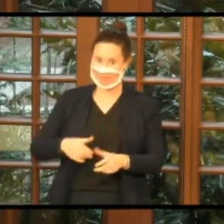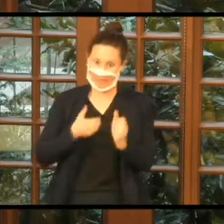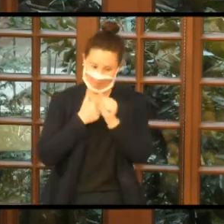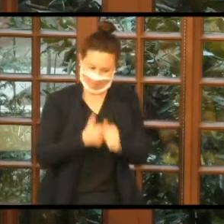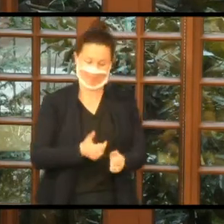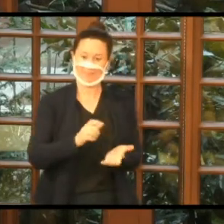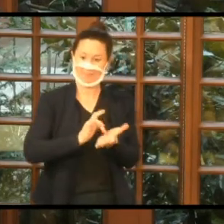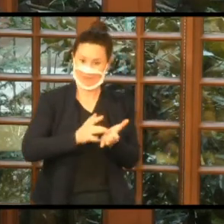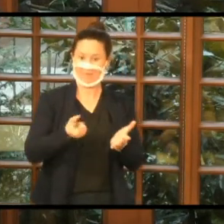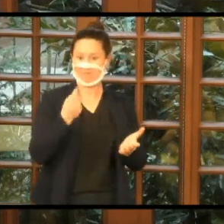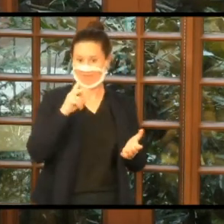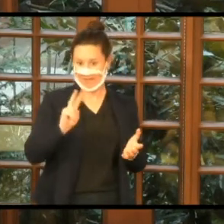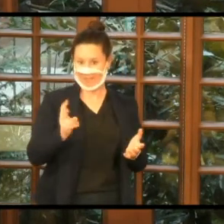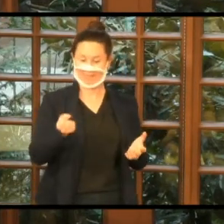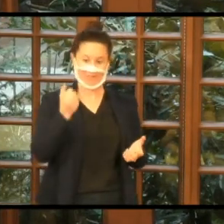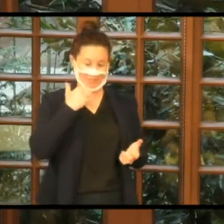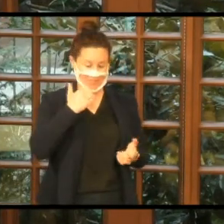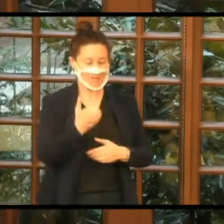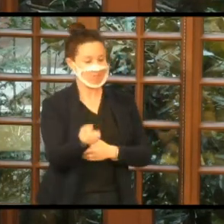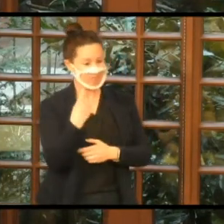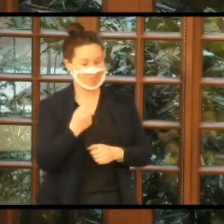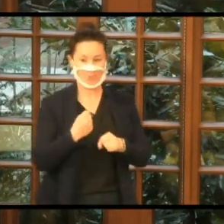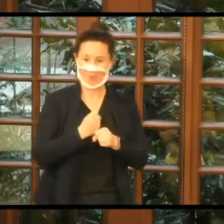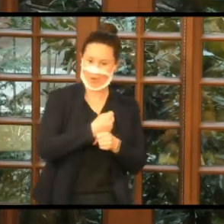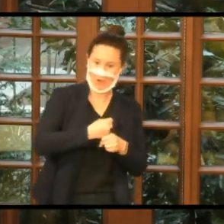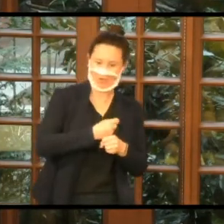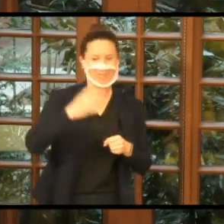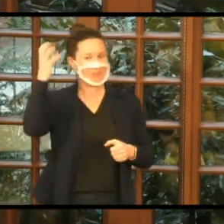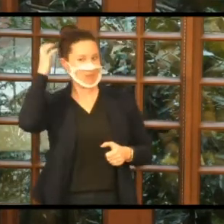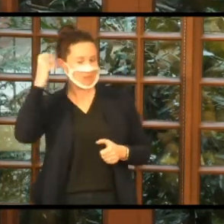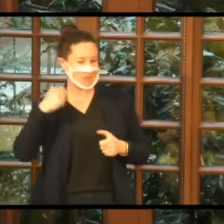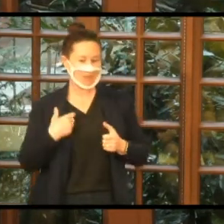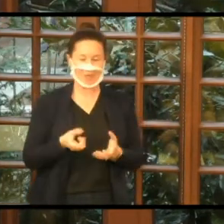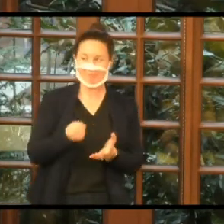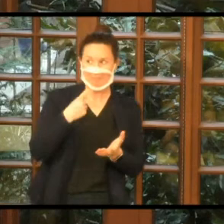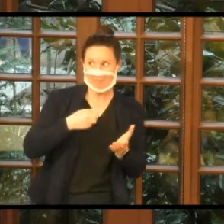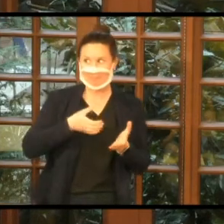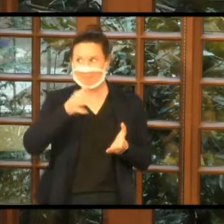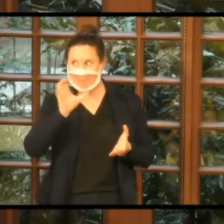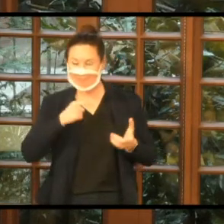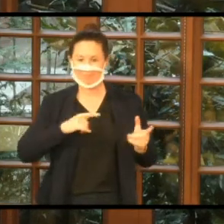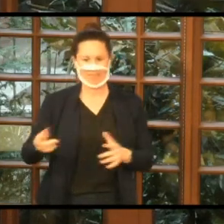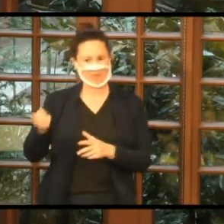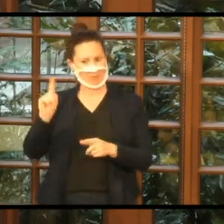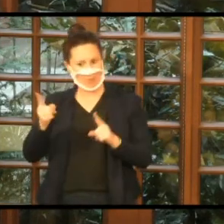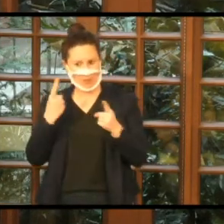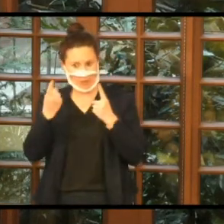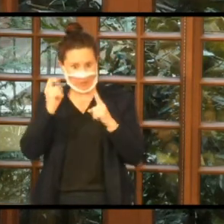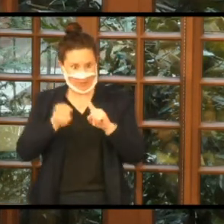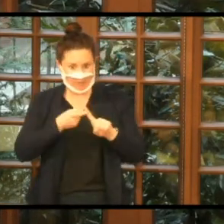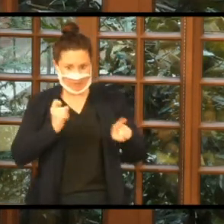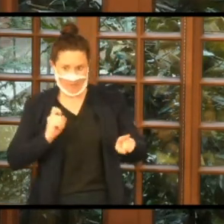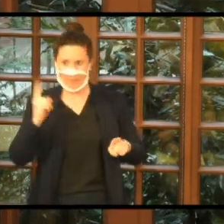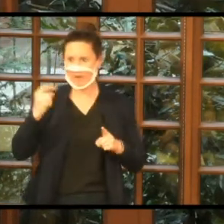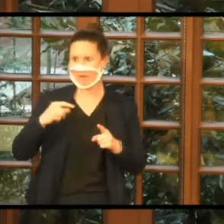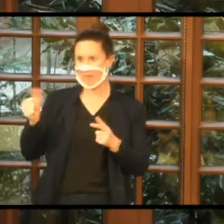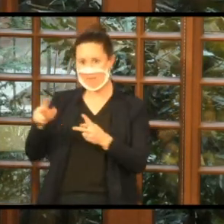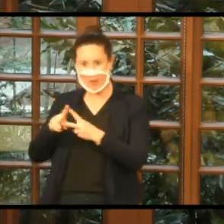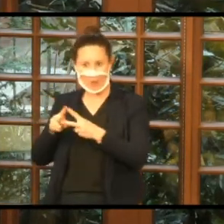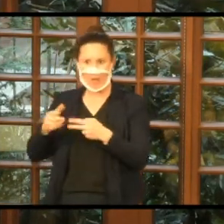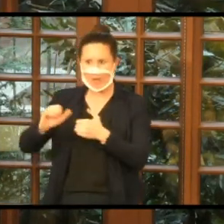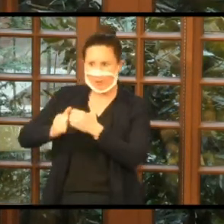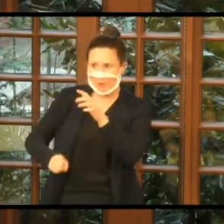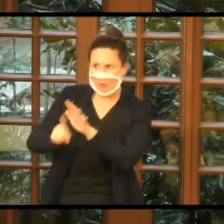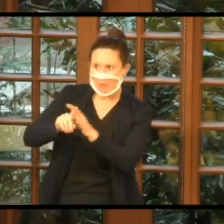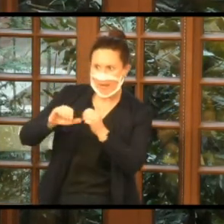coffee, and she ruffles my hair when I do. If she ever wonders where I came from, how such a pliant partner arrived out of the blue and into her arms, she